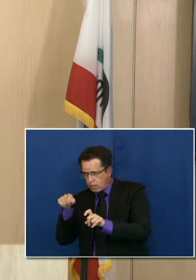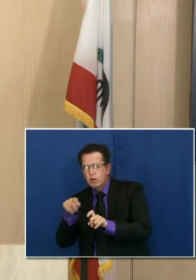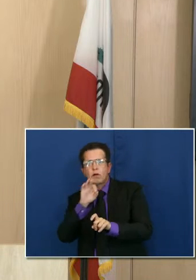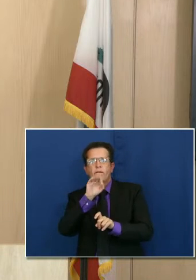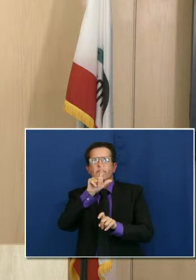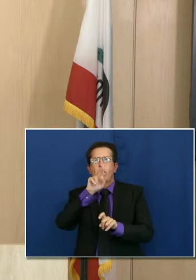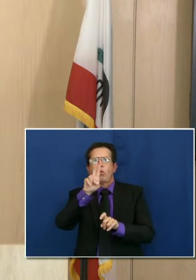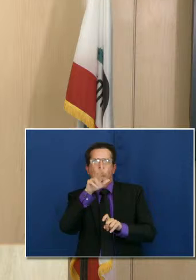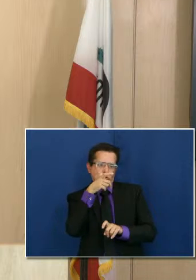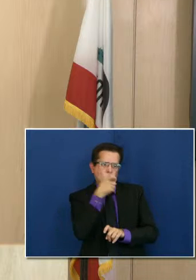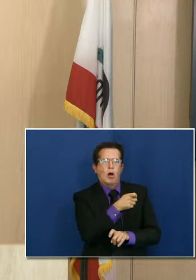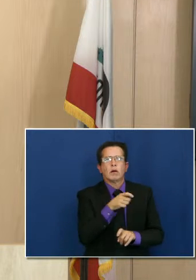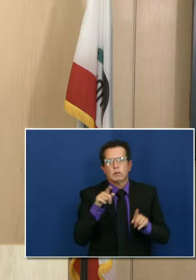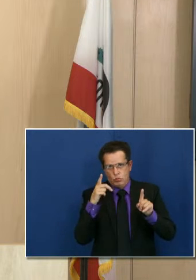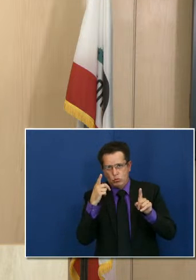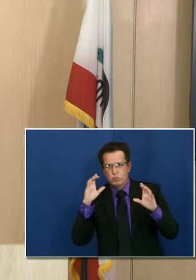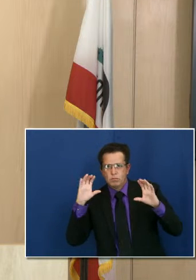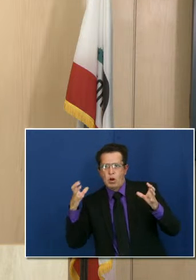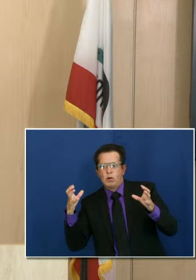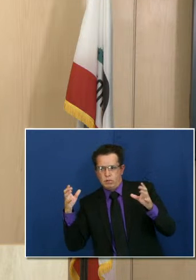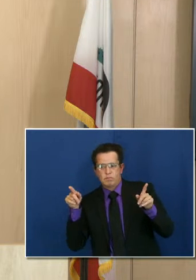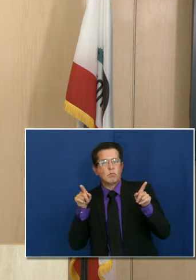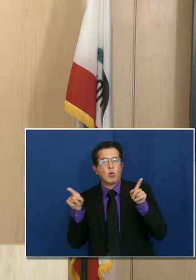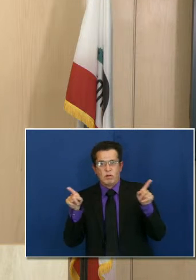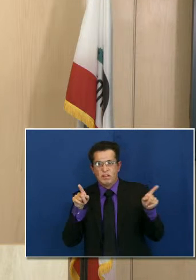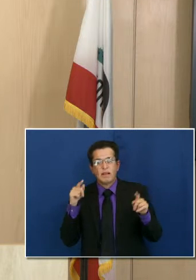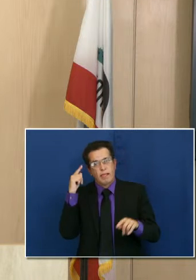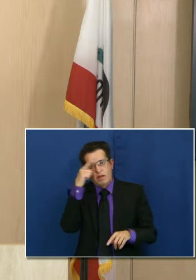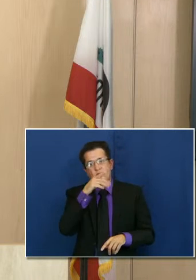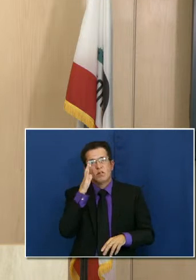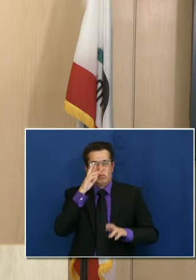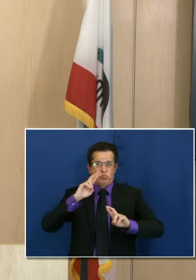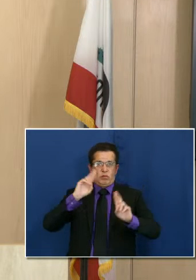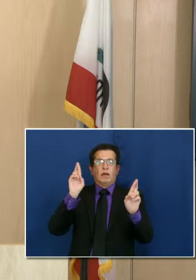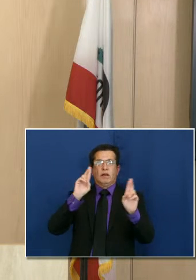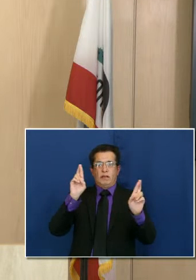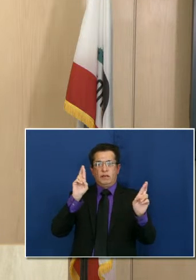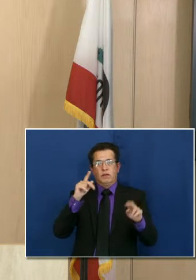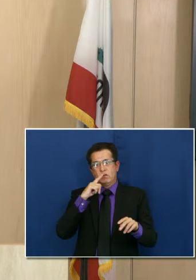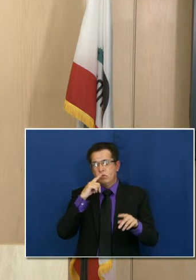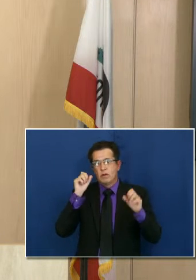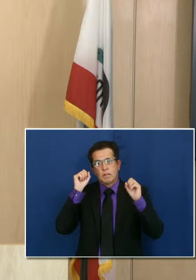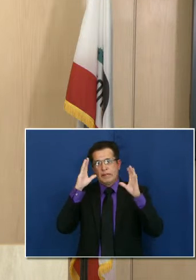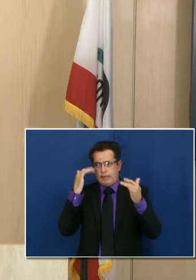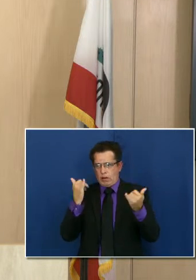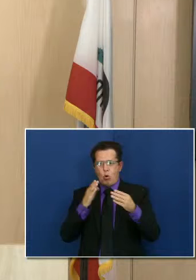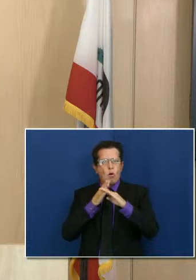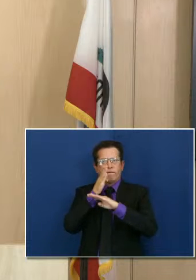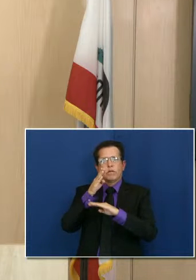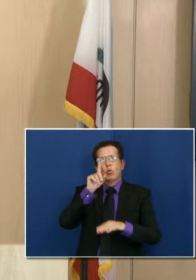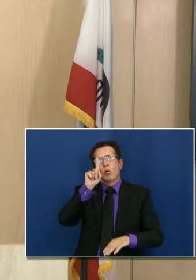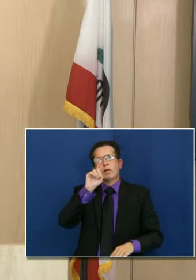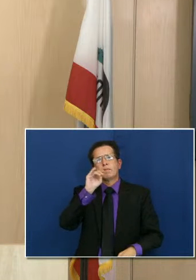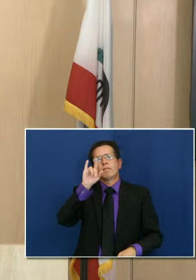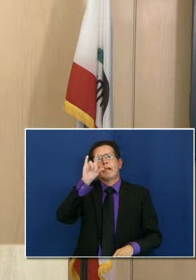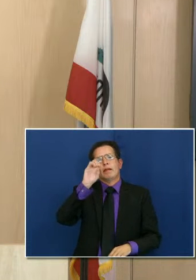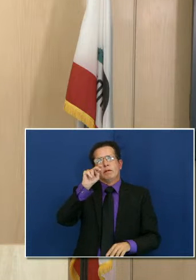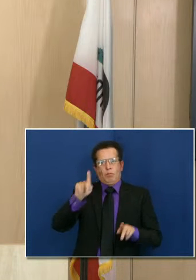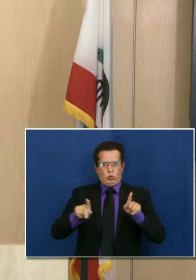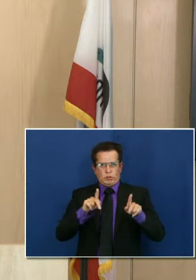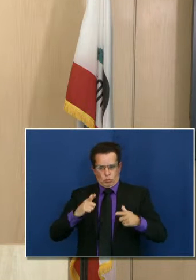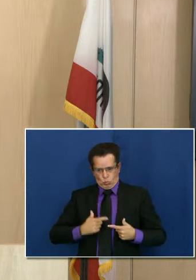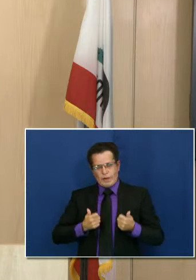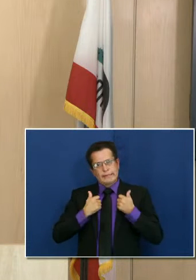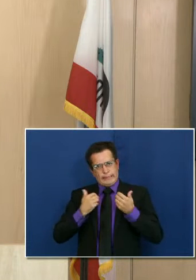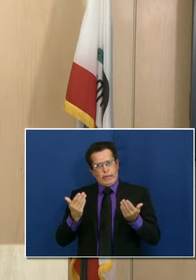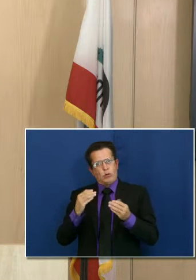flu vaccinations. You know, it's amazing, but so far we've had over 1 million residents in San Diego County